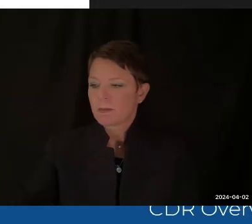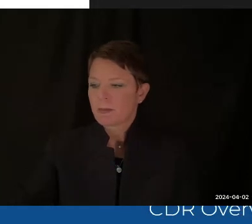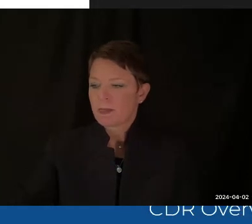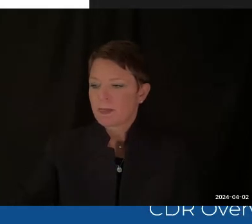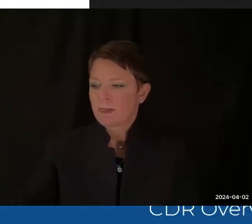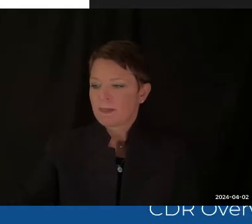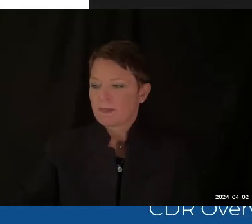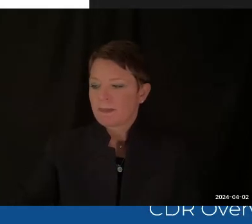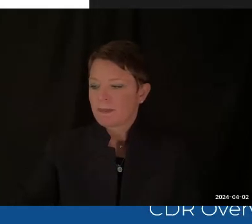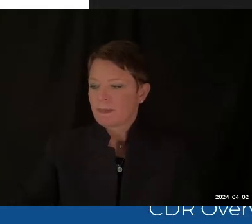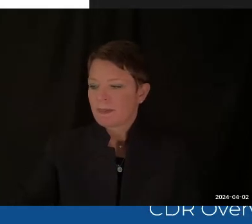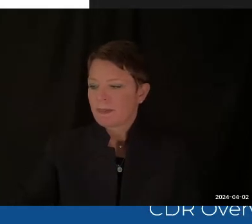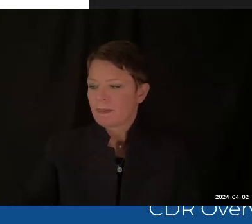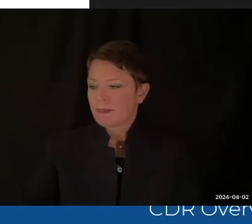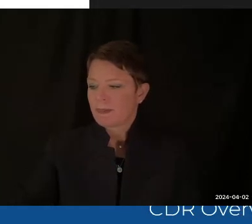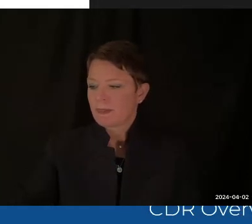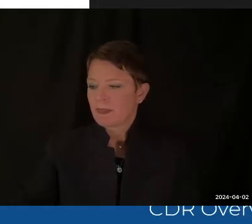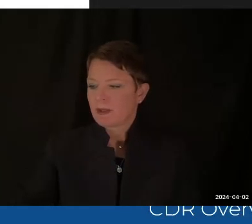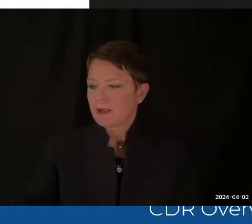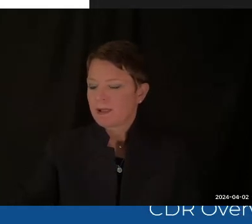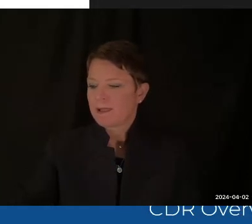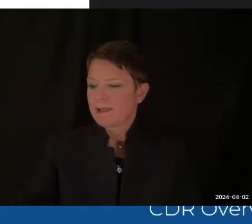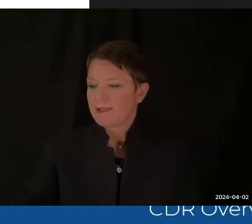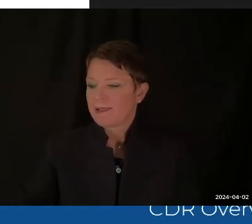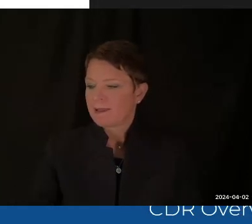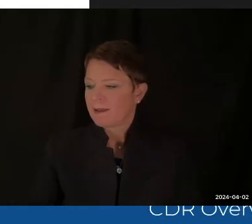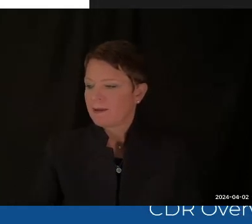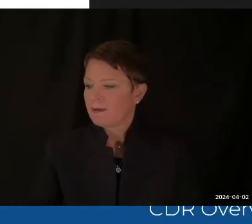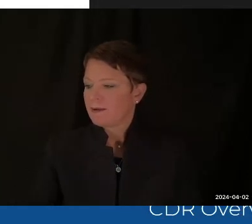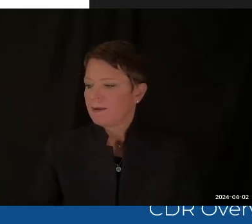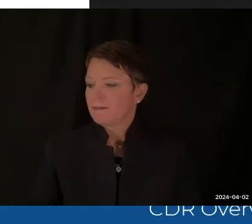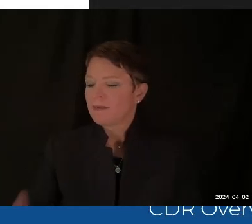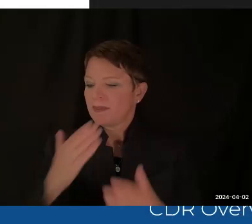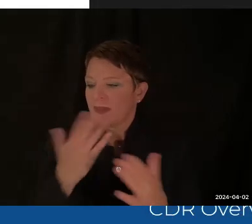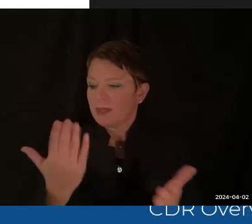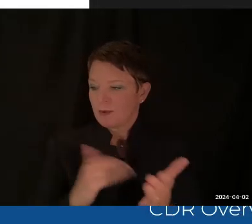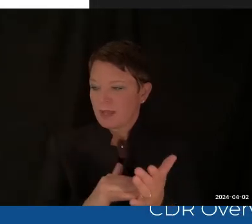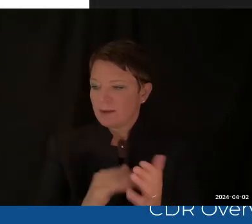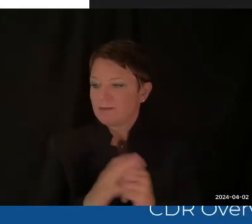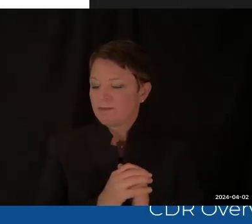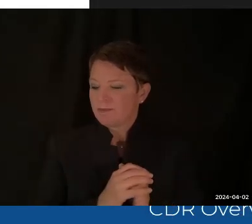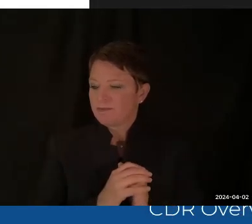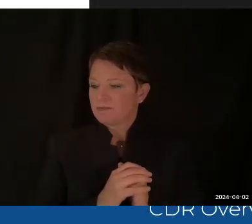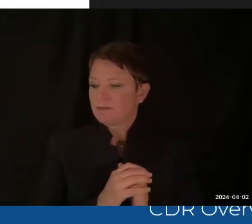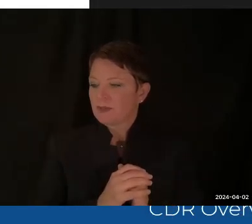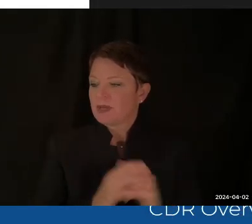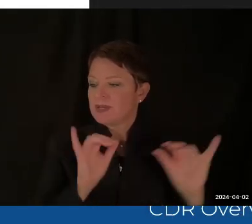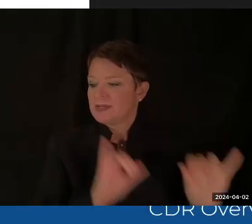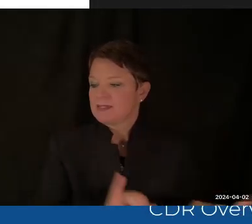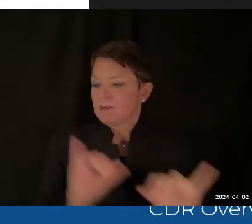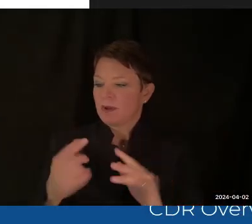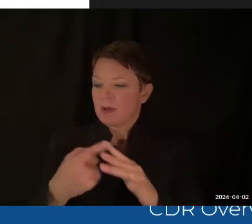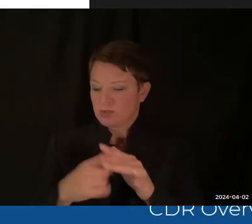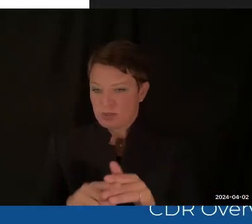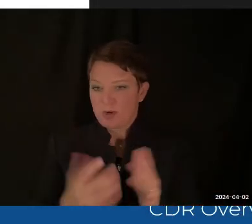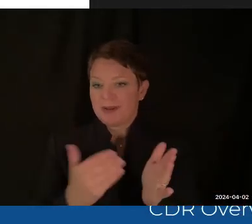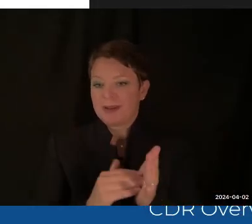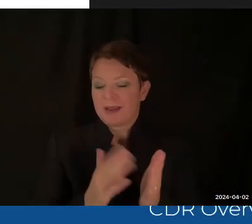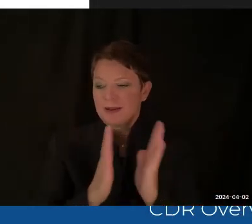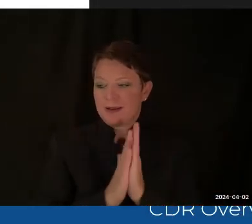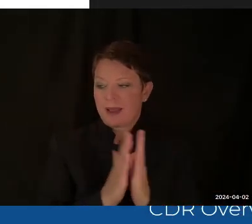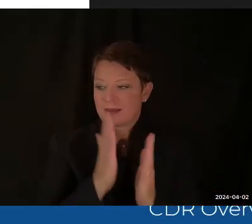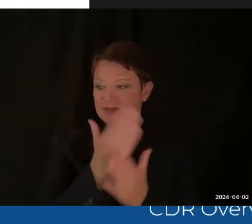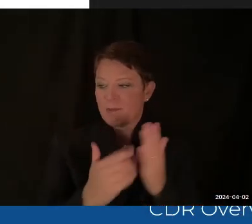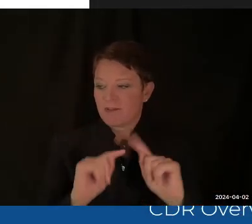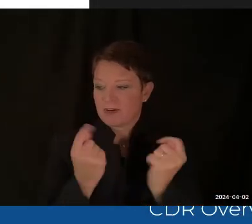So, Yep, thank you. So I'll similarly start off and then ask some of our